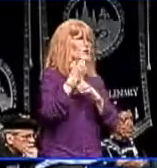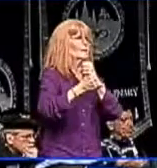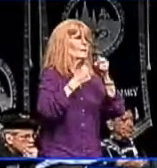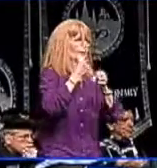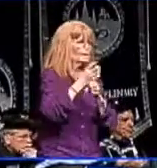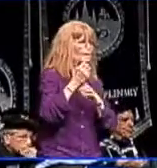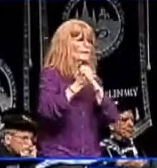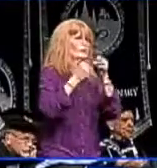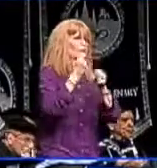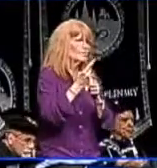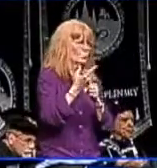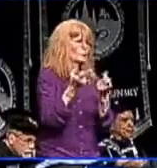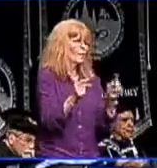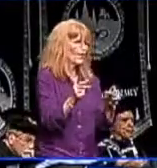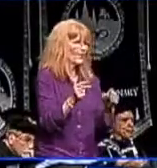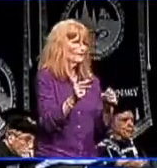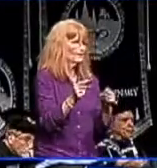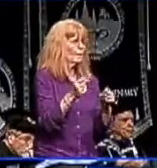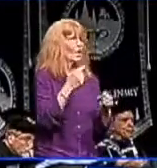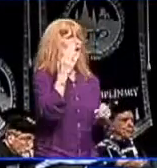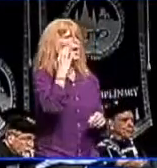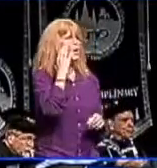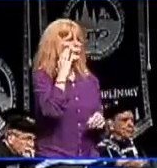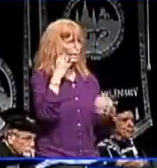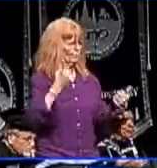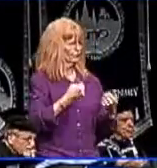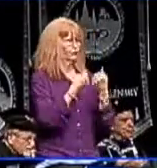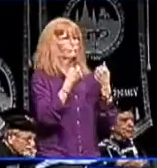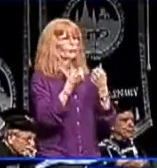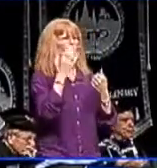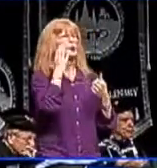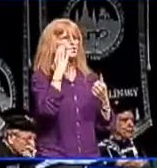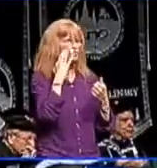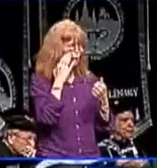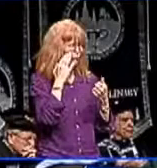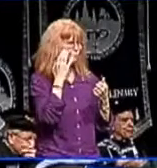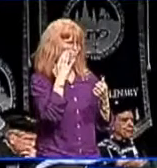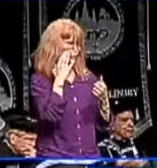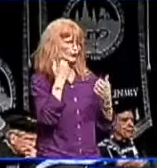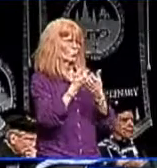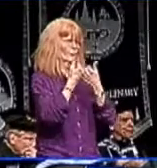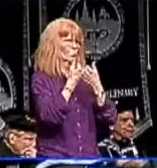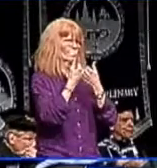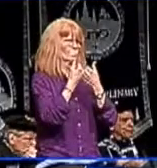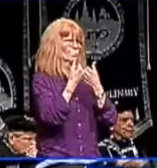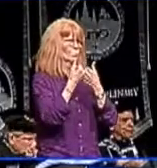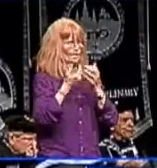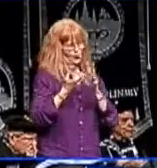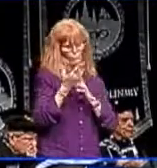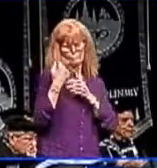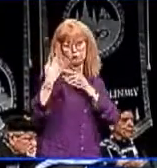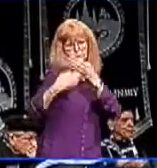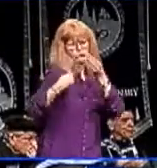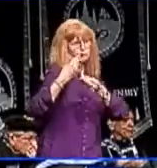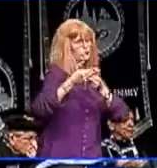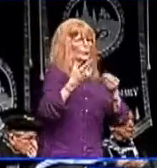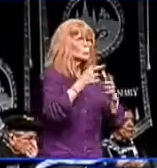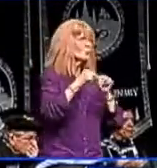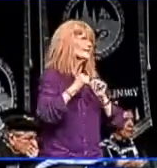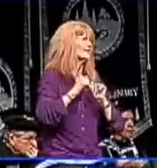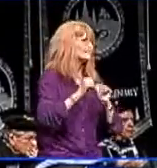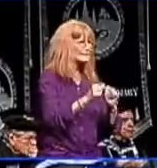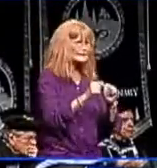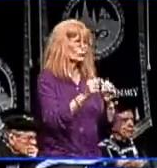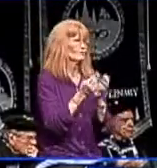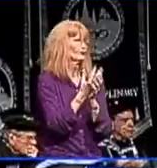pervasive challenges. I know the challenges that UNO has faced over the decades. You have been resilient, and I ask you to continue